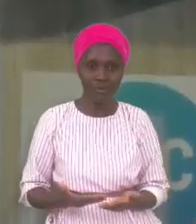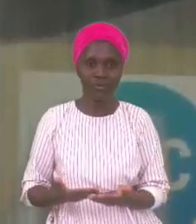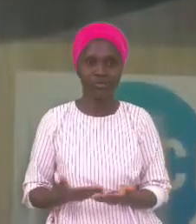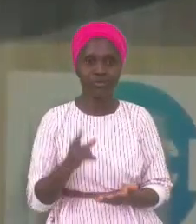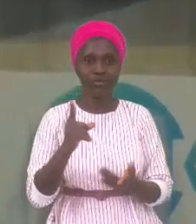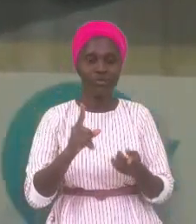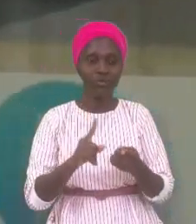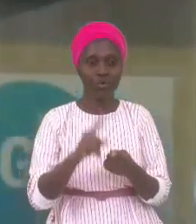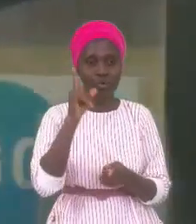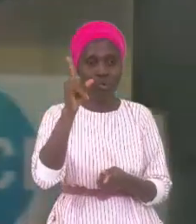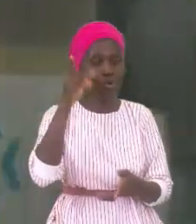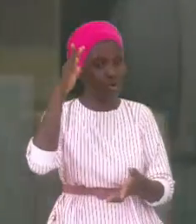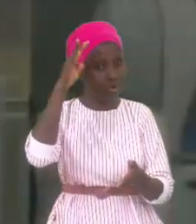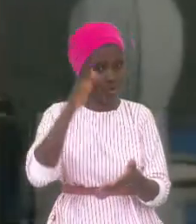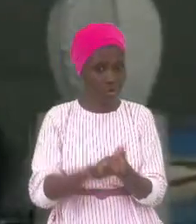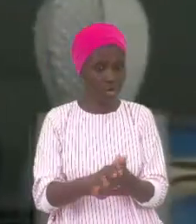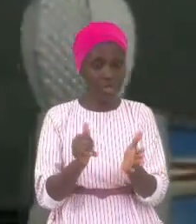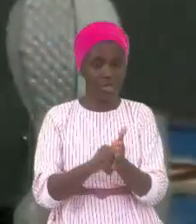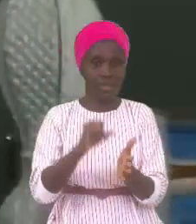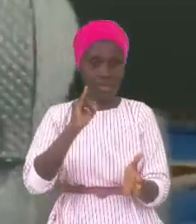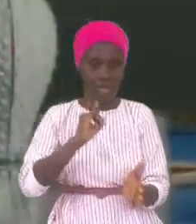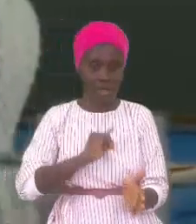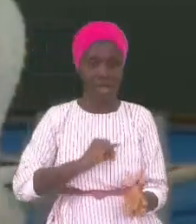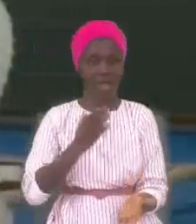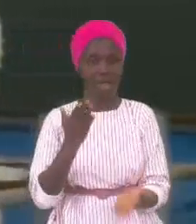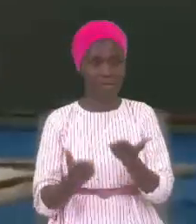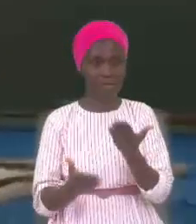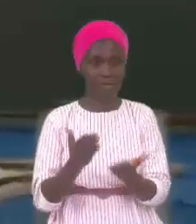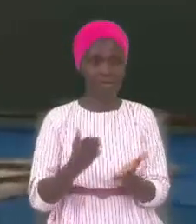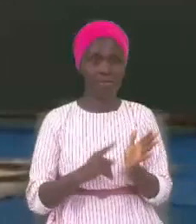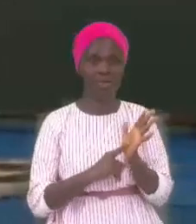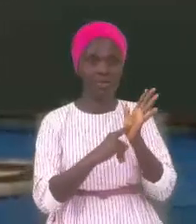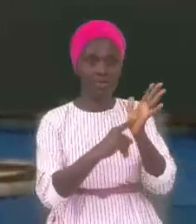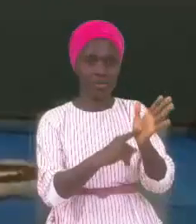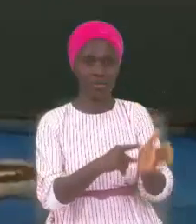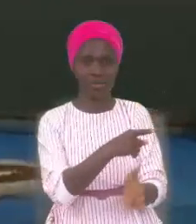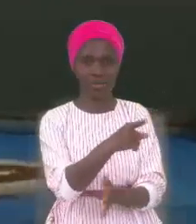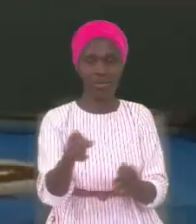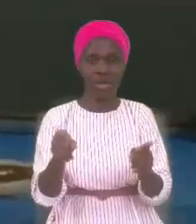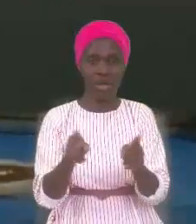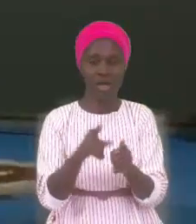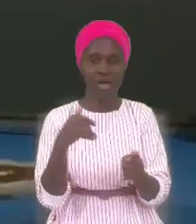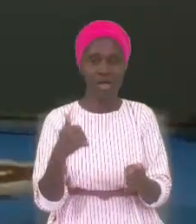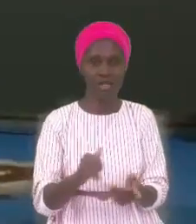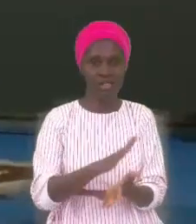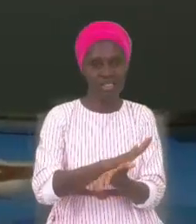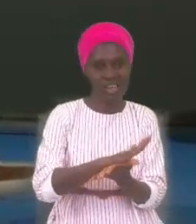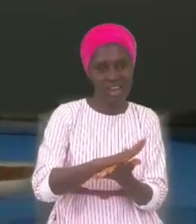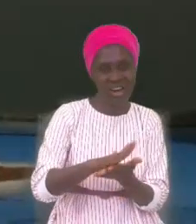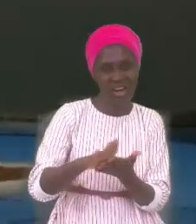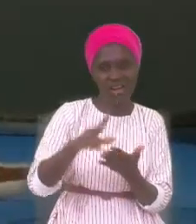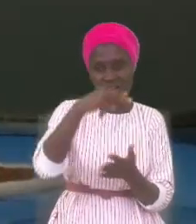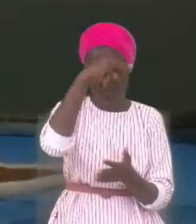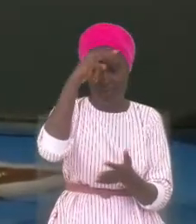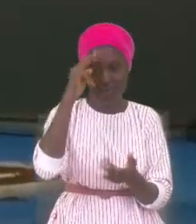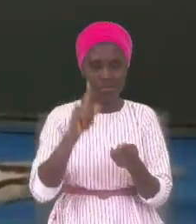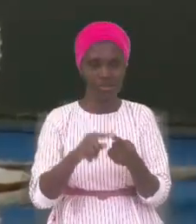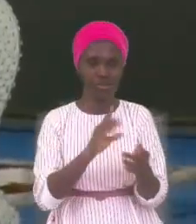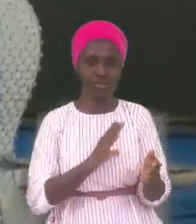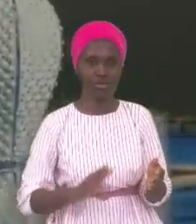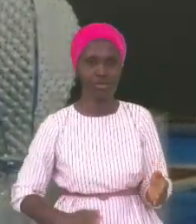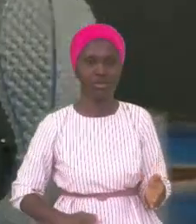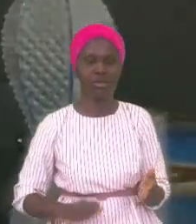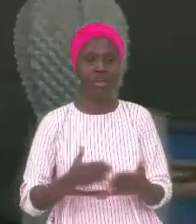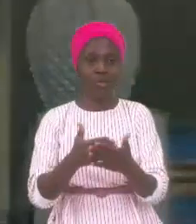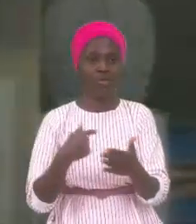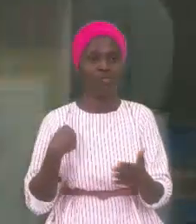husband, that I may present you as a chaste virgin to Christ. Before we get to the